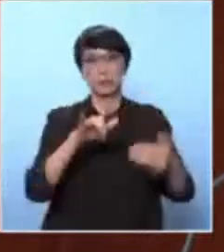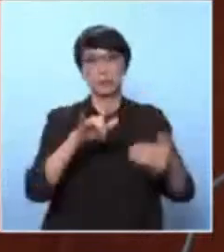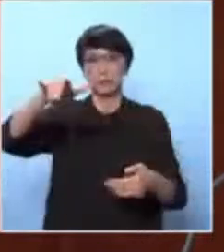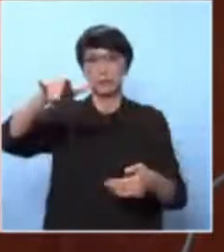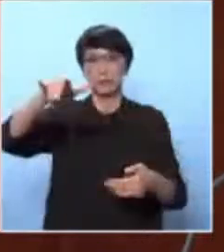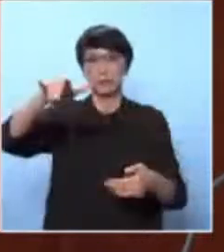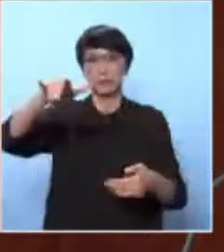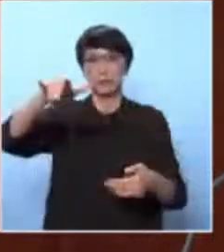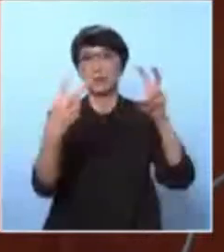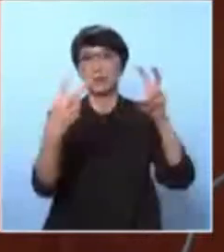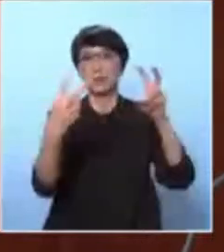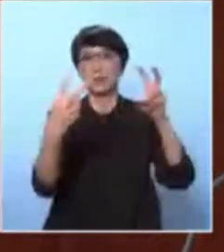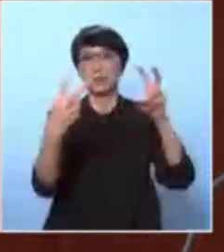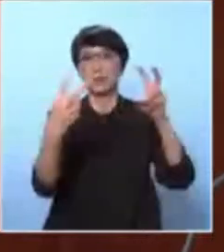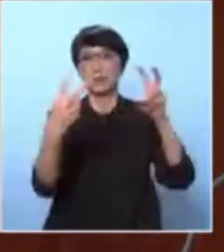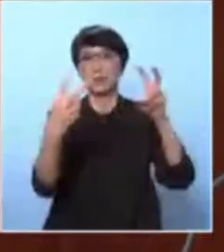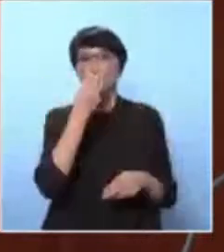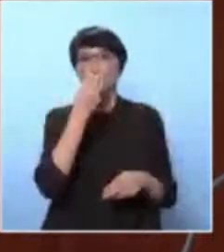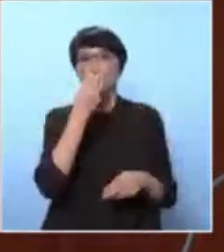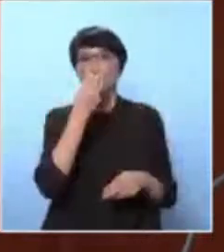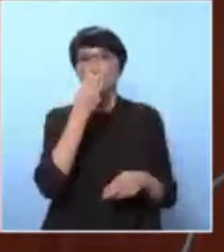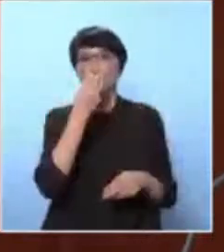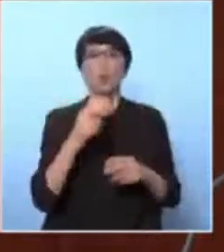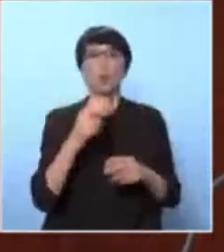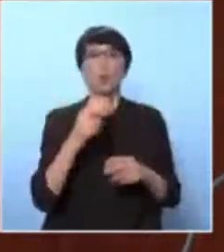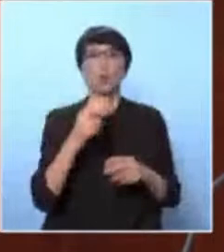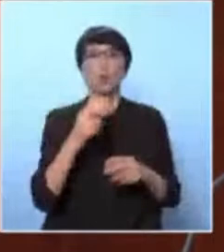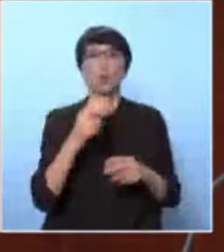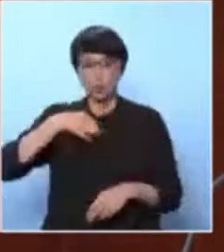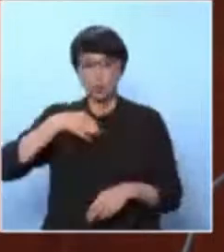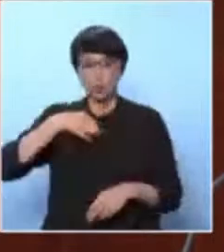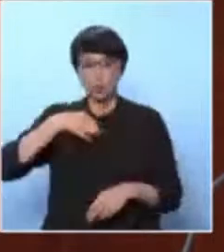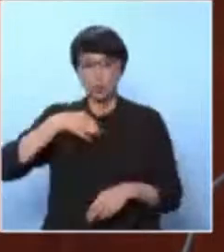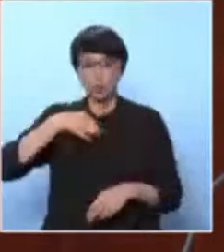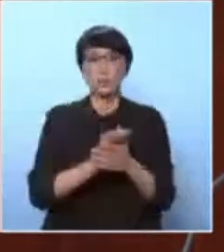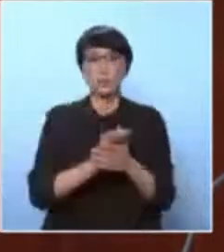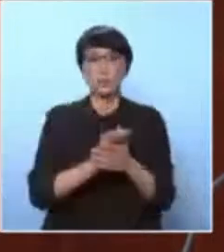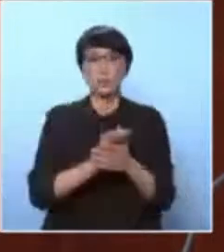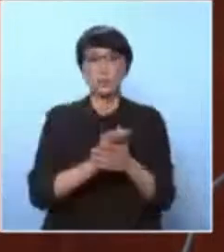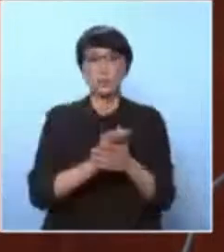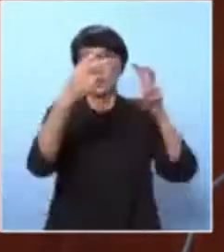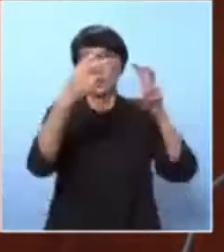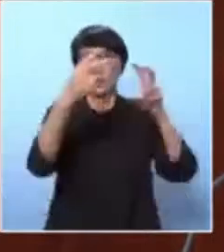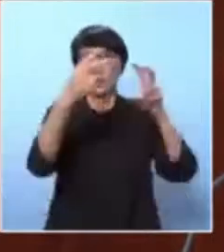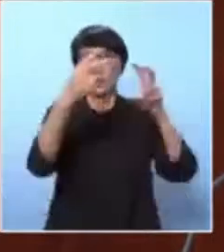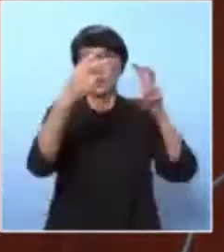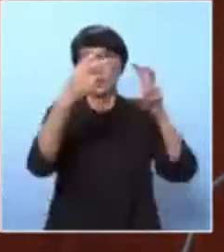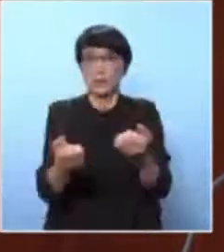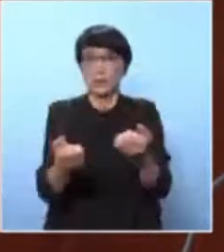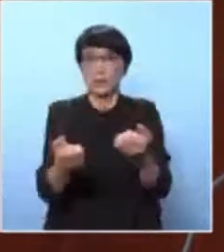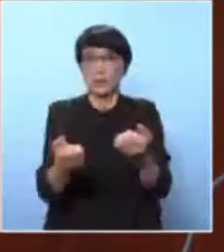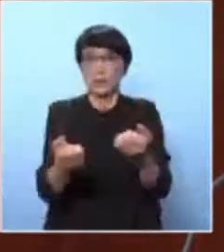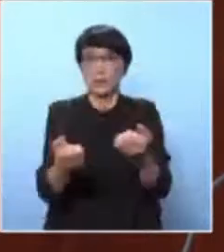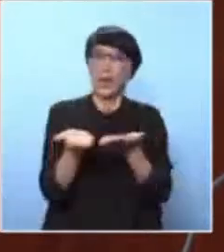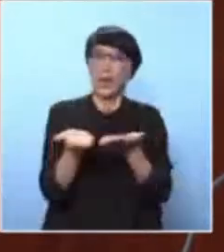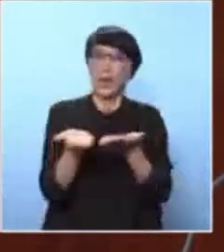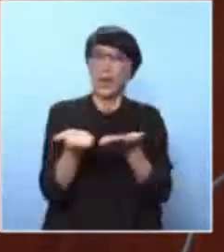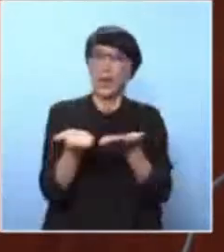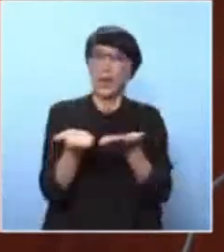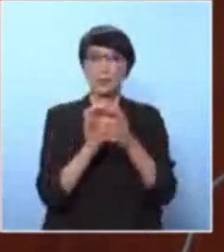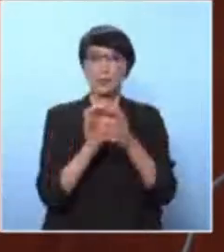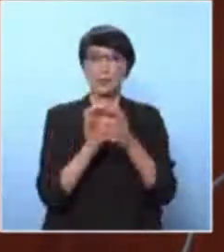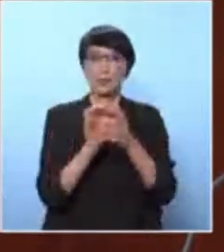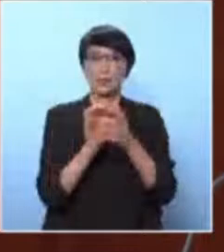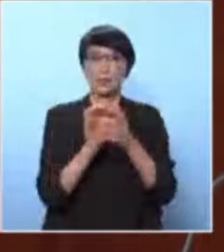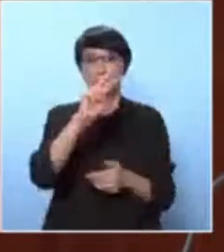Port Island of the HZMB from 2025 onwards, and it plans to extend the system to Tung Chung